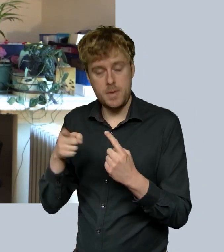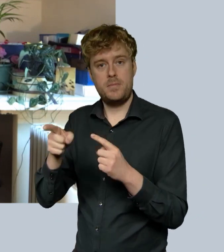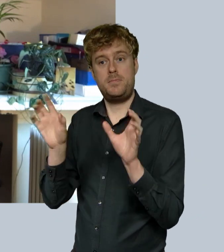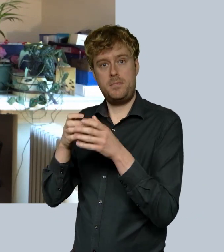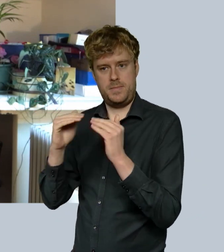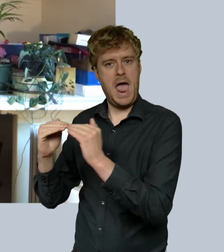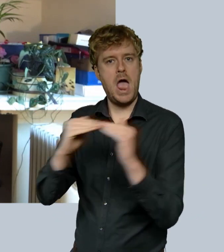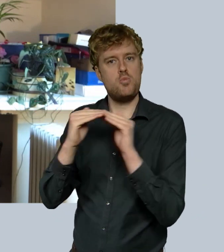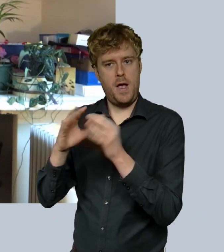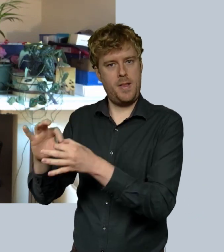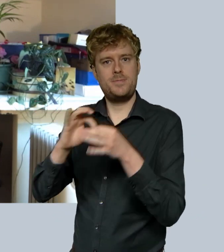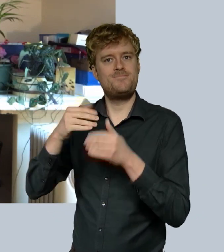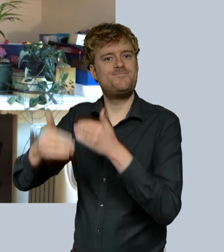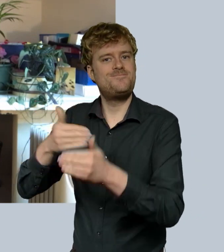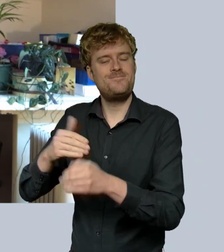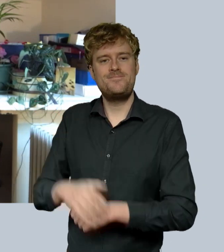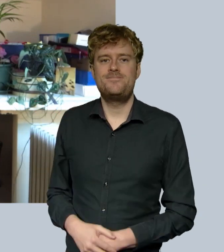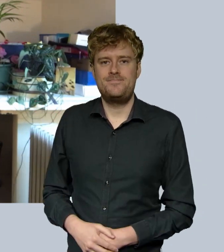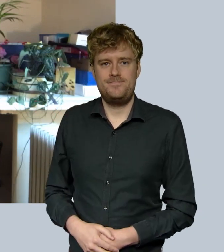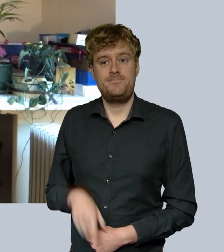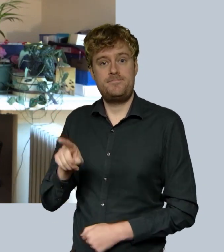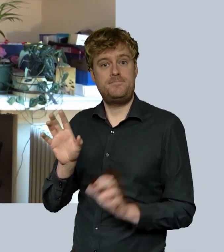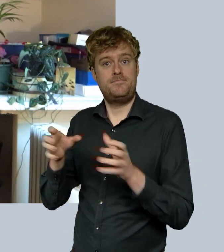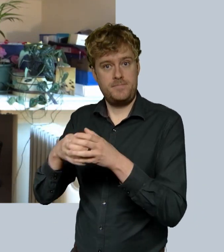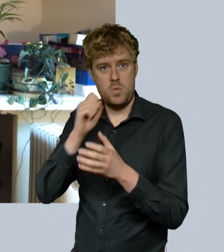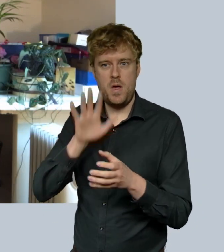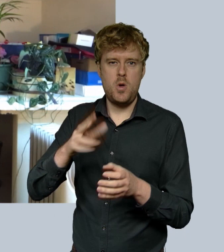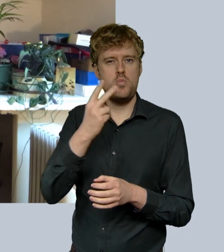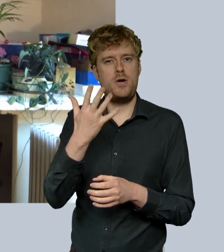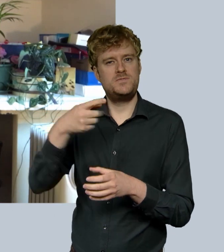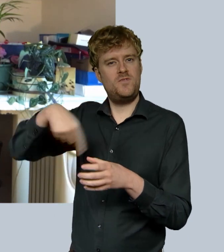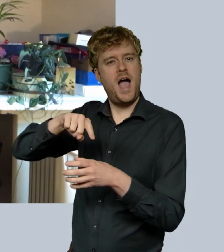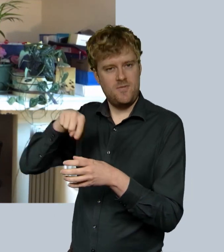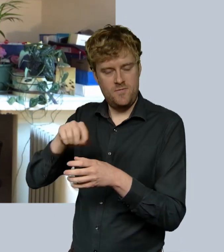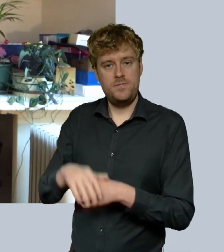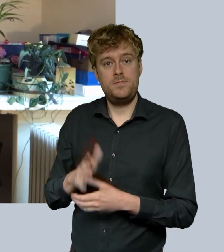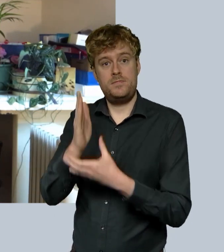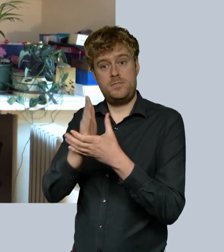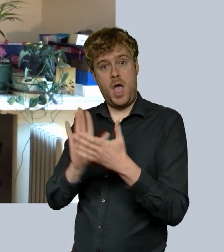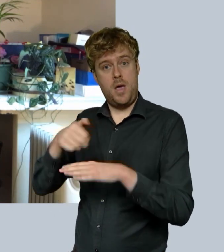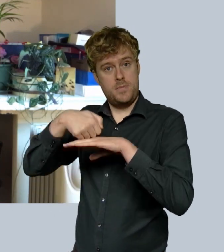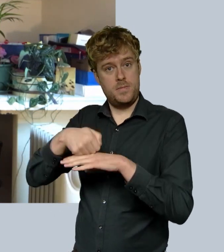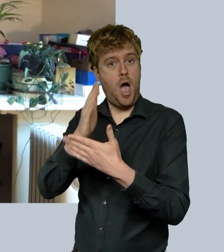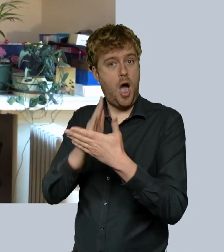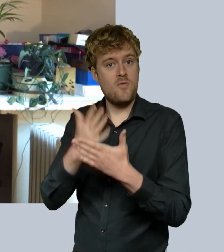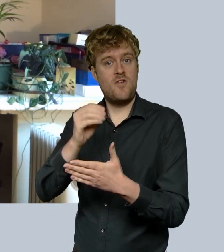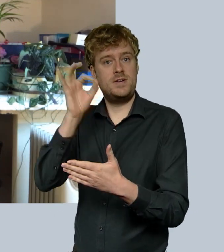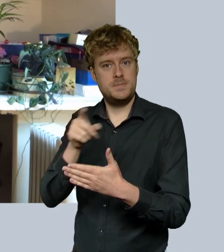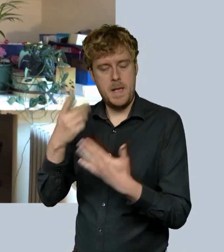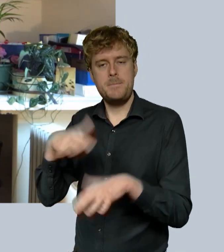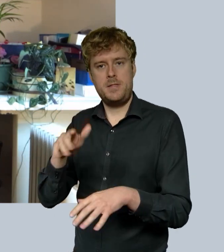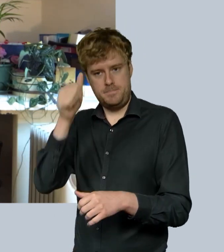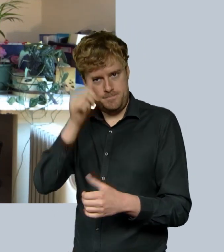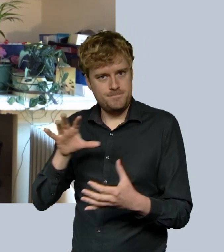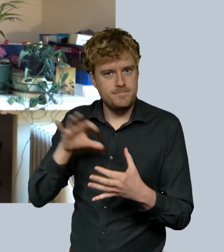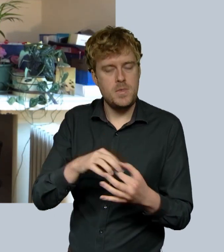equals. There will be around 25 members of the SNAP Leadership Panel, and at least 50% of members will be